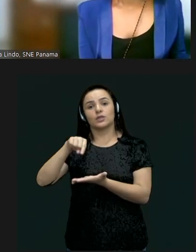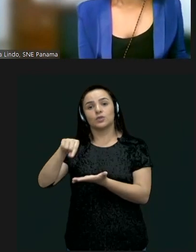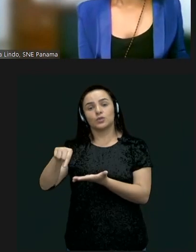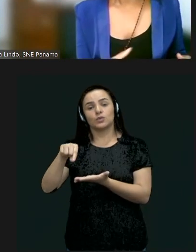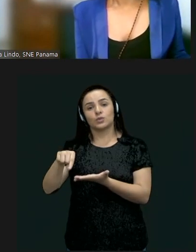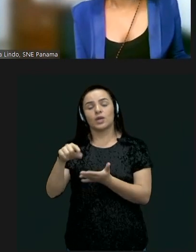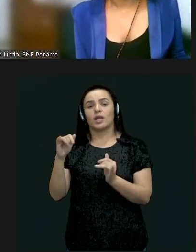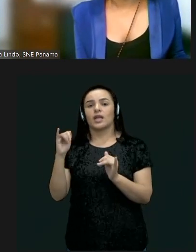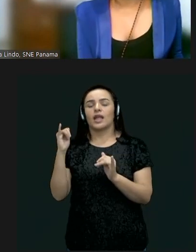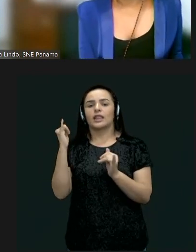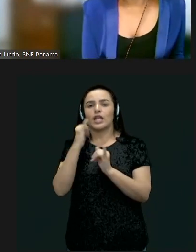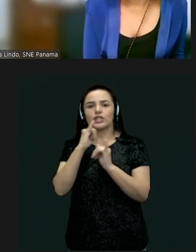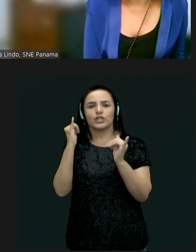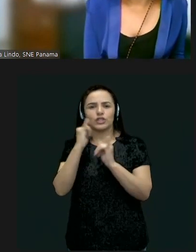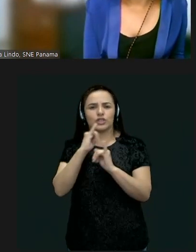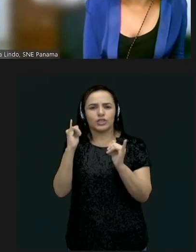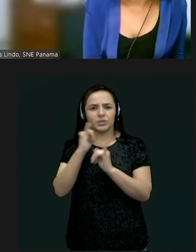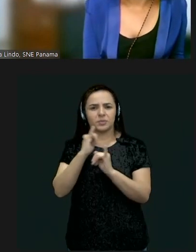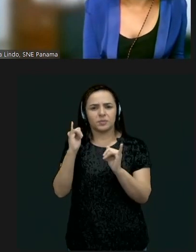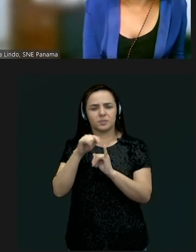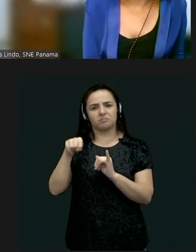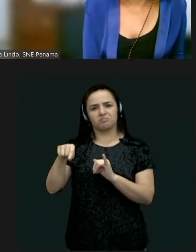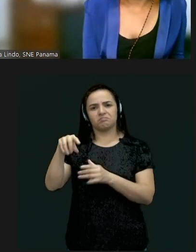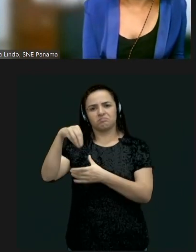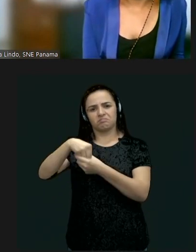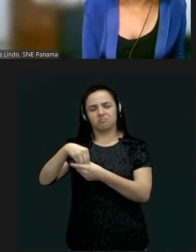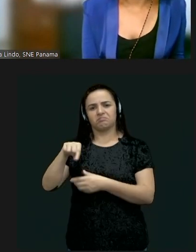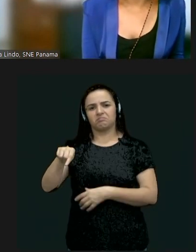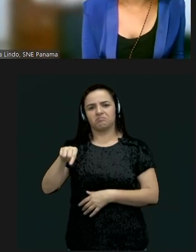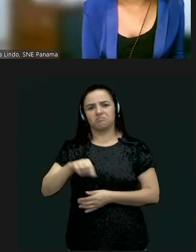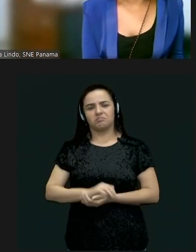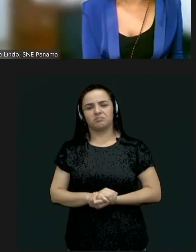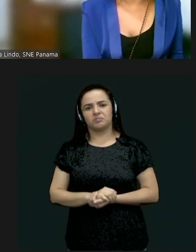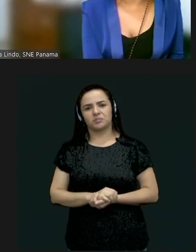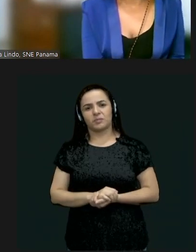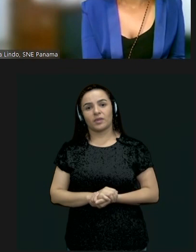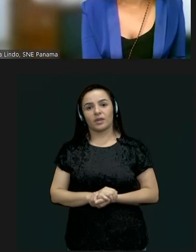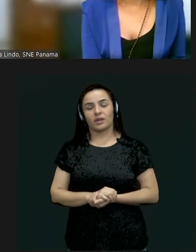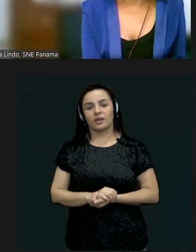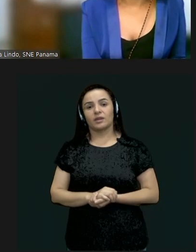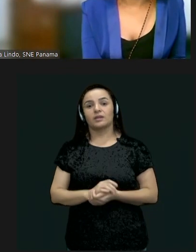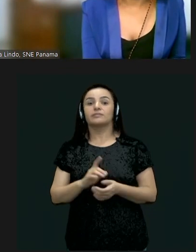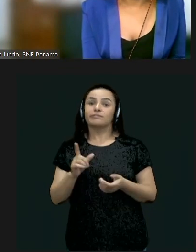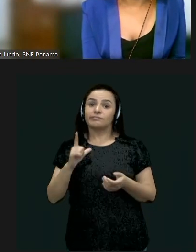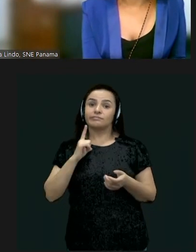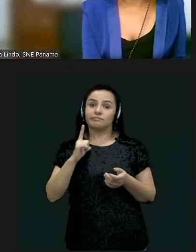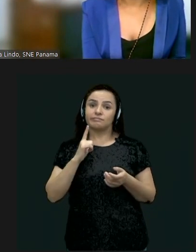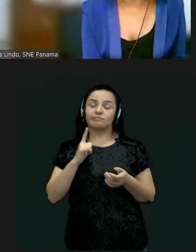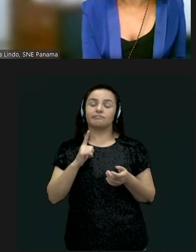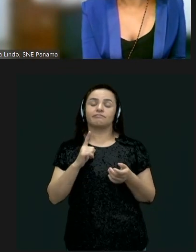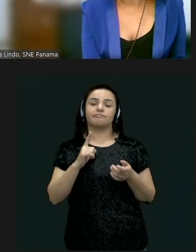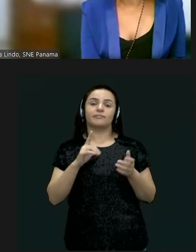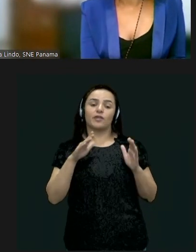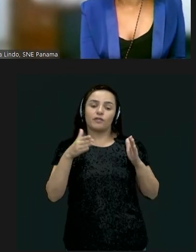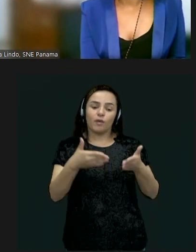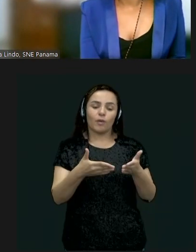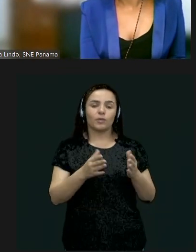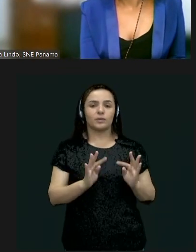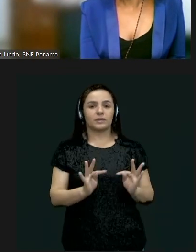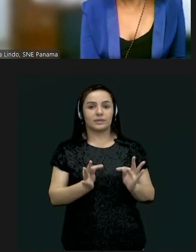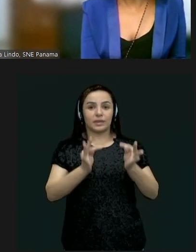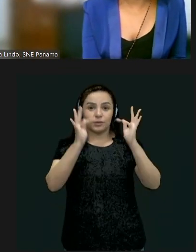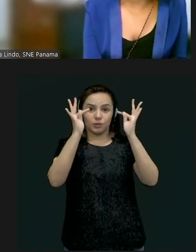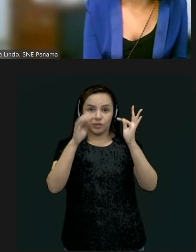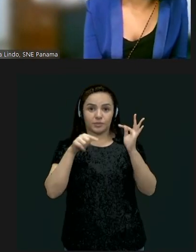energy transition center, focusing on the technology development and research for